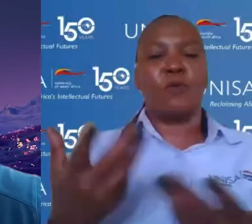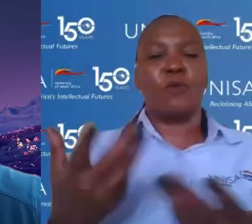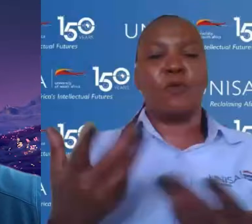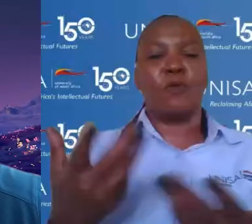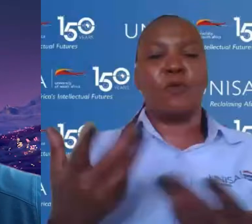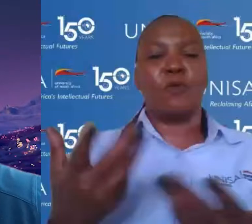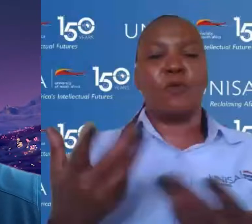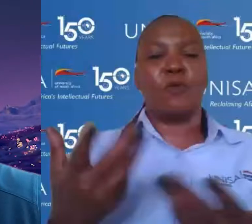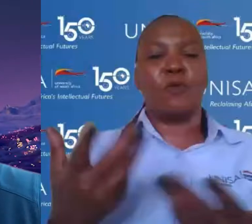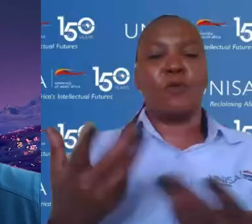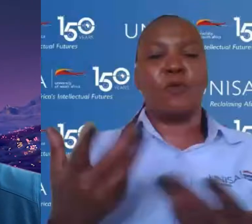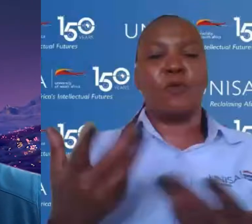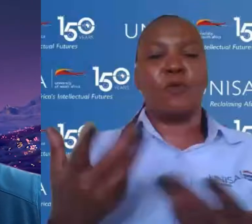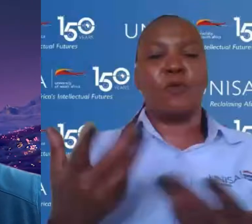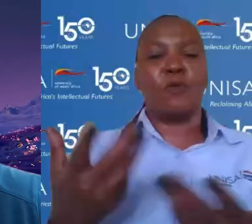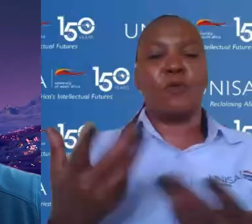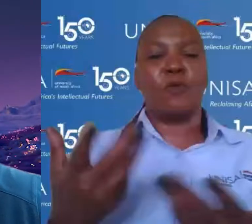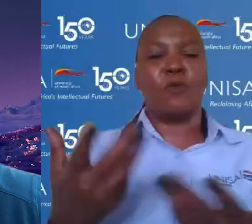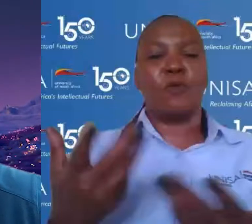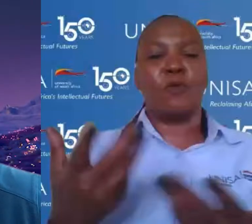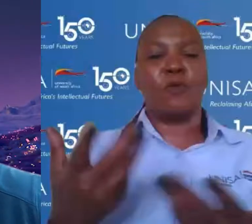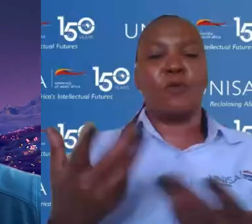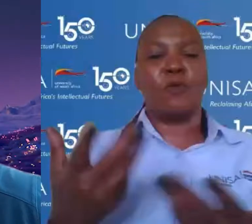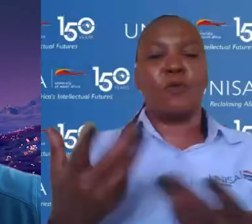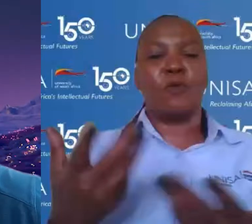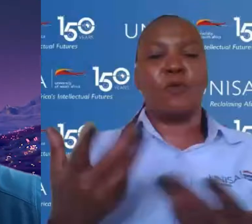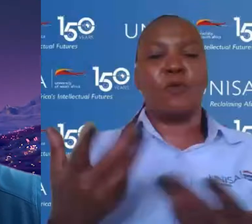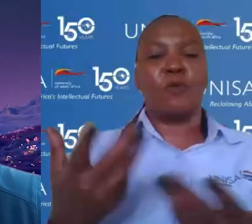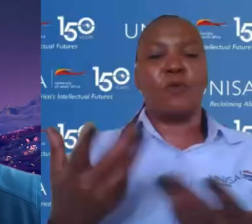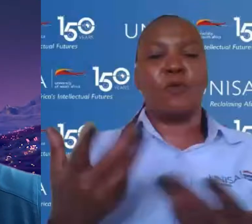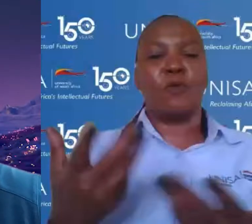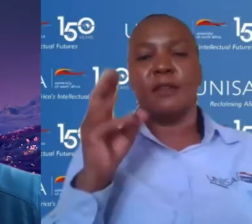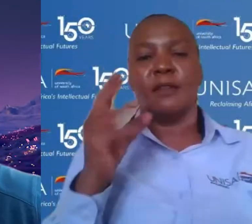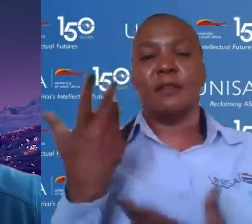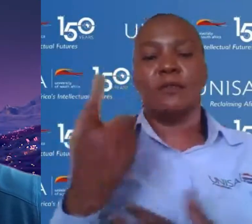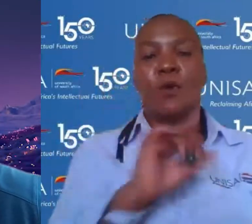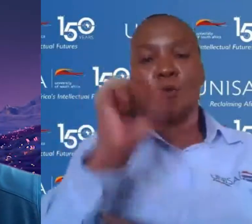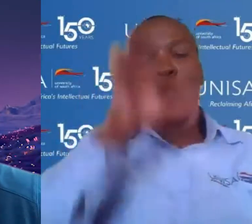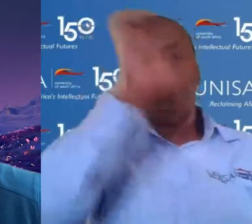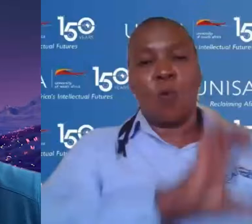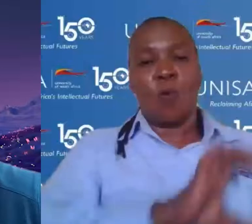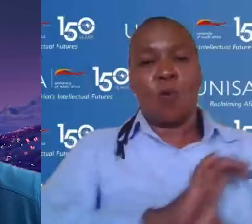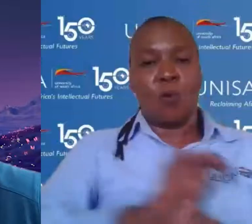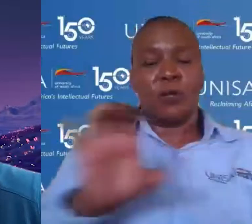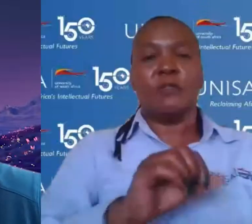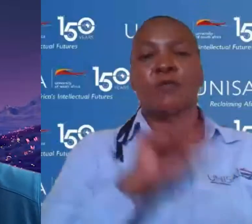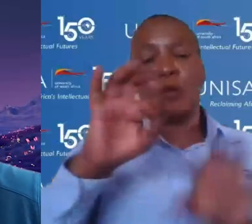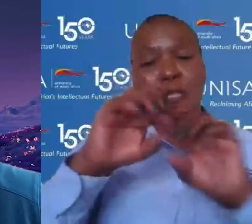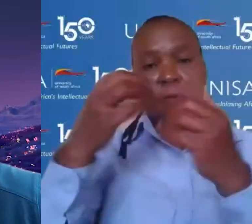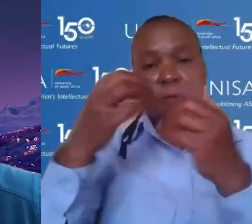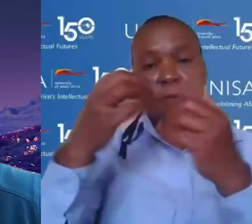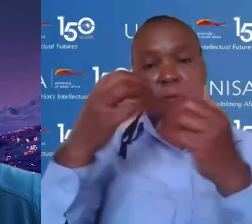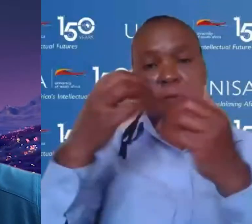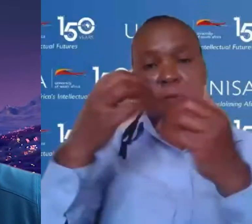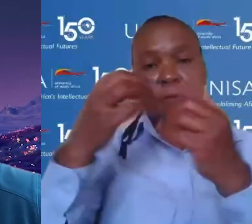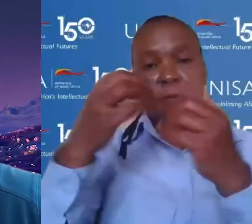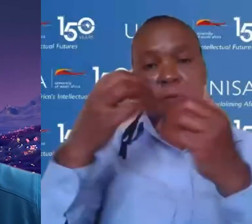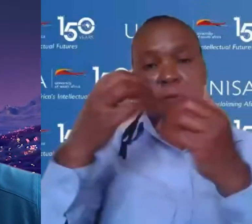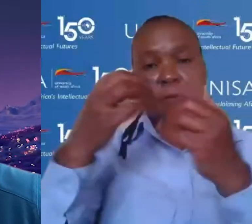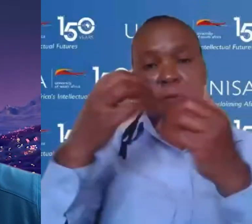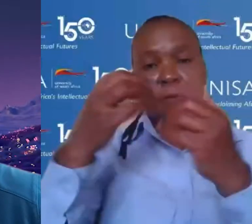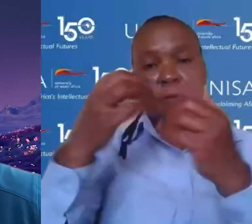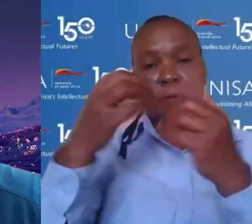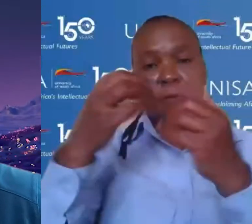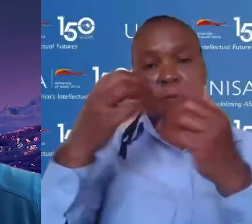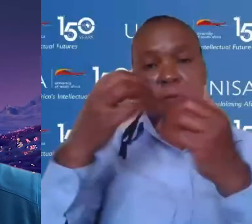think Wednesday and Thursday, when your college, when your faculty will be having the sessions there. They'll also